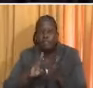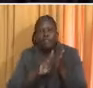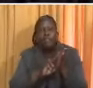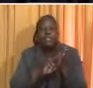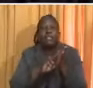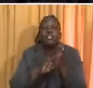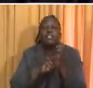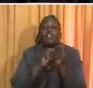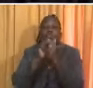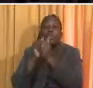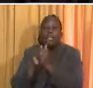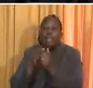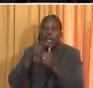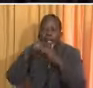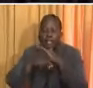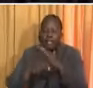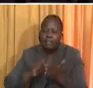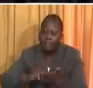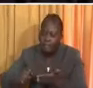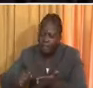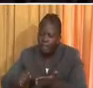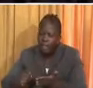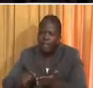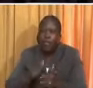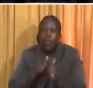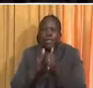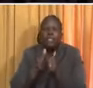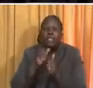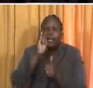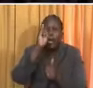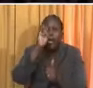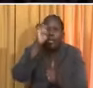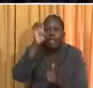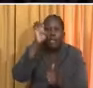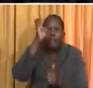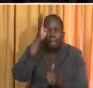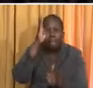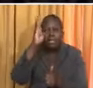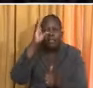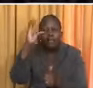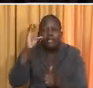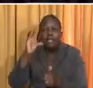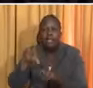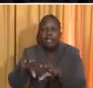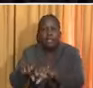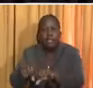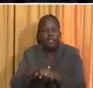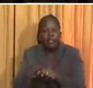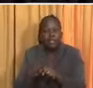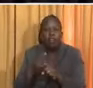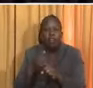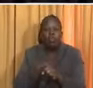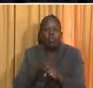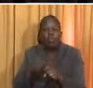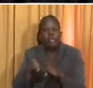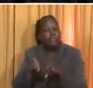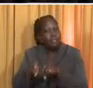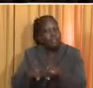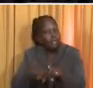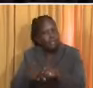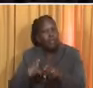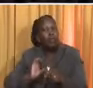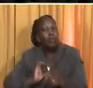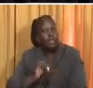the signatures to the IEBC was clearly, so to speak, inherited from the steering committee, almost a